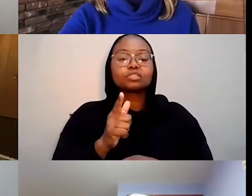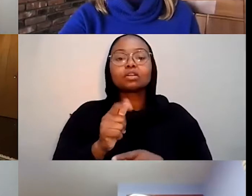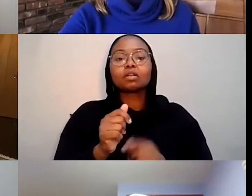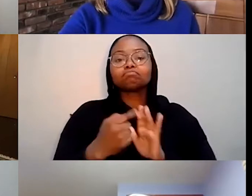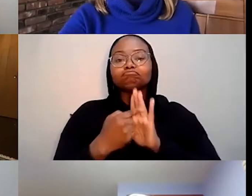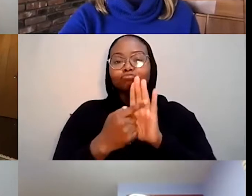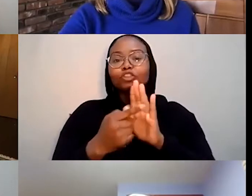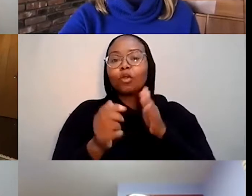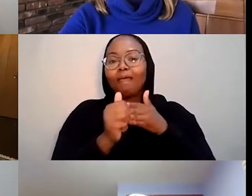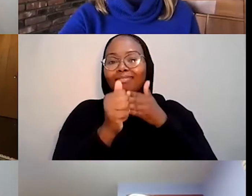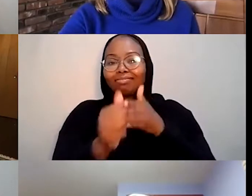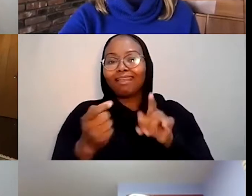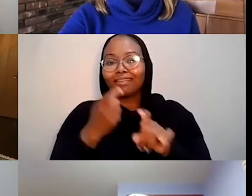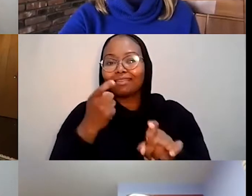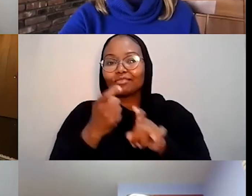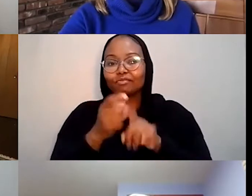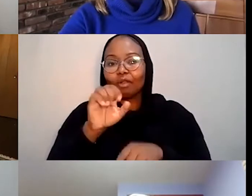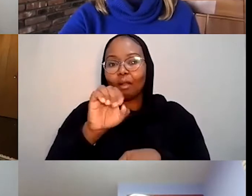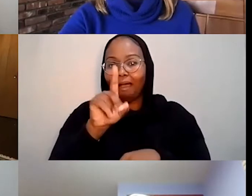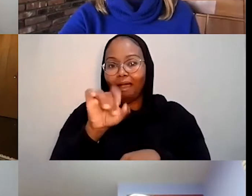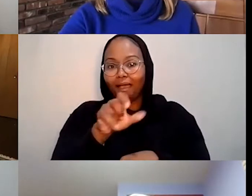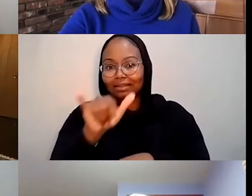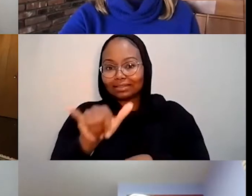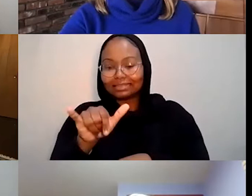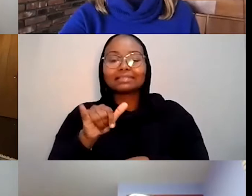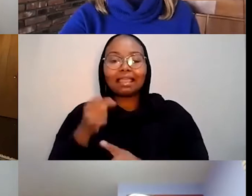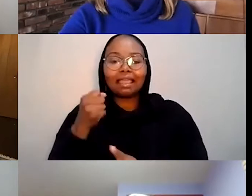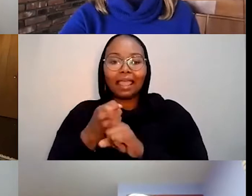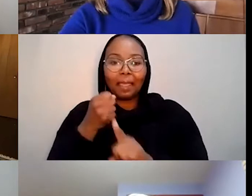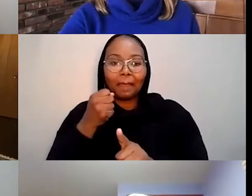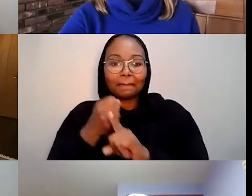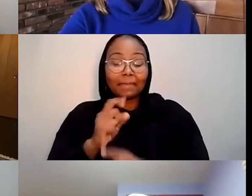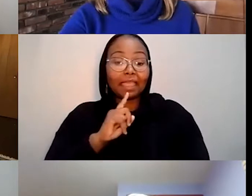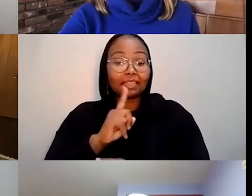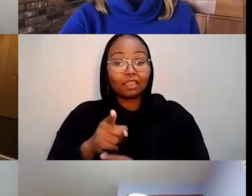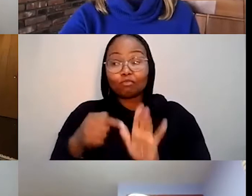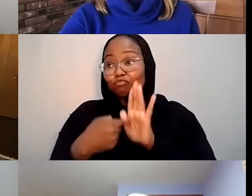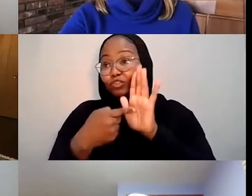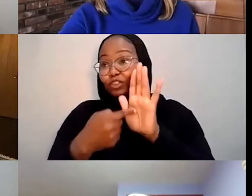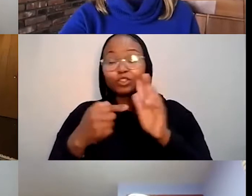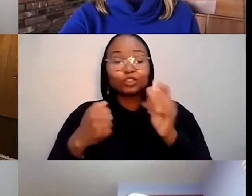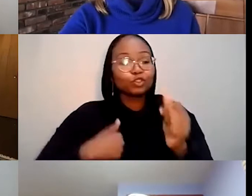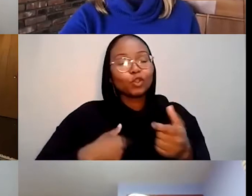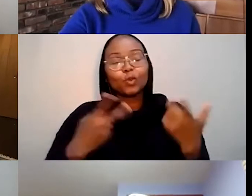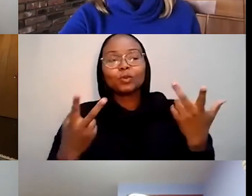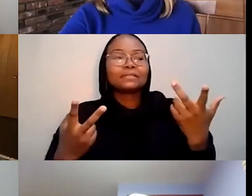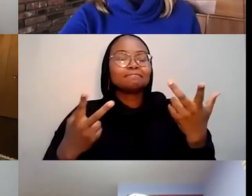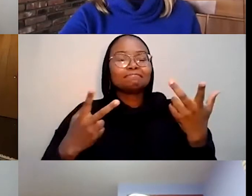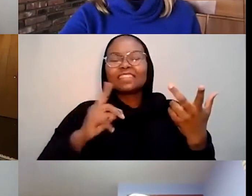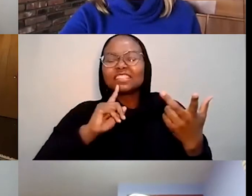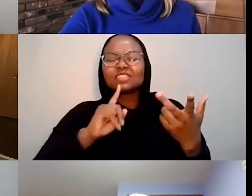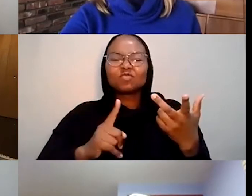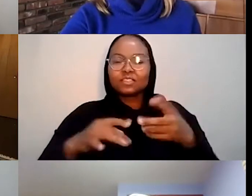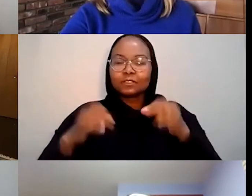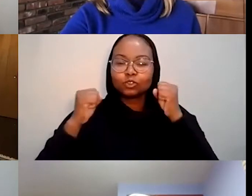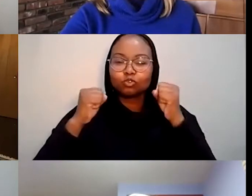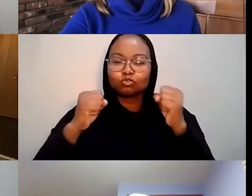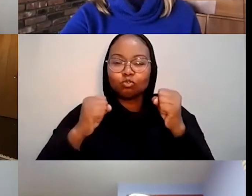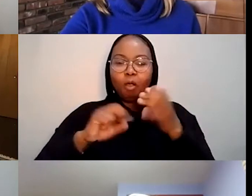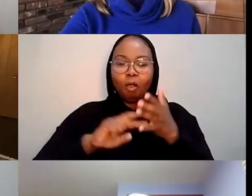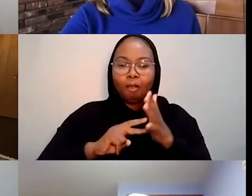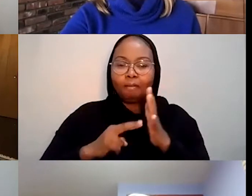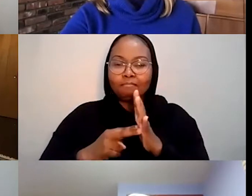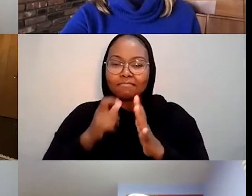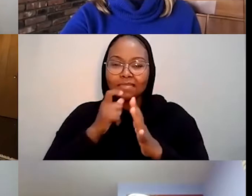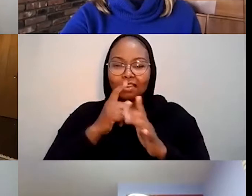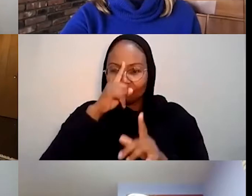which amplifies the innovative women-led work of building meaningful and intentional bridges across lines